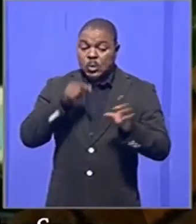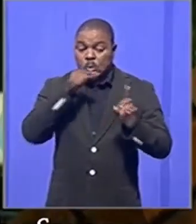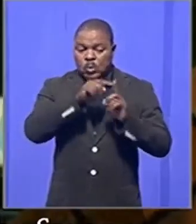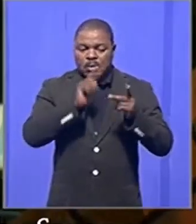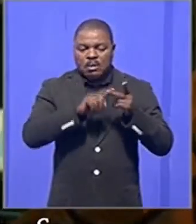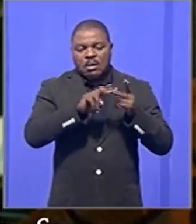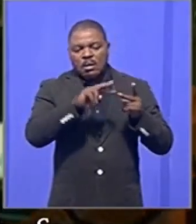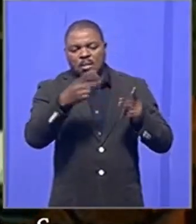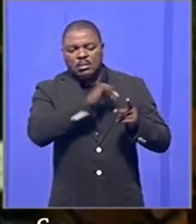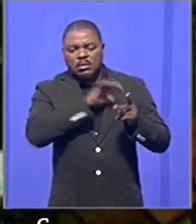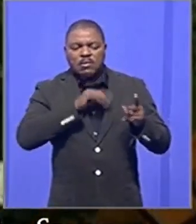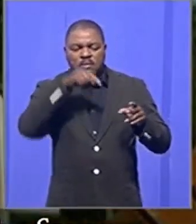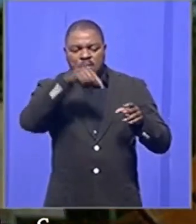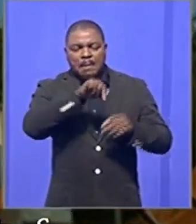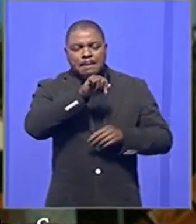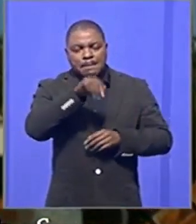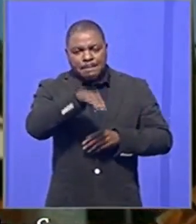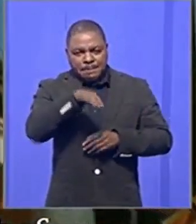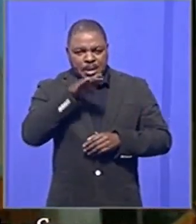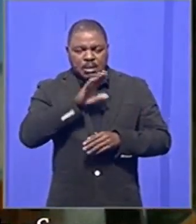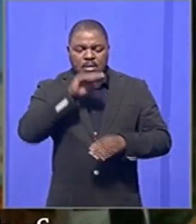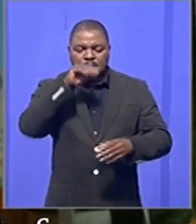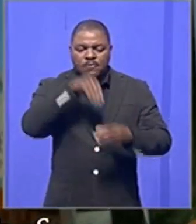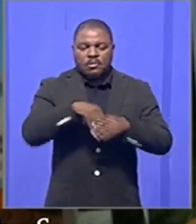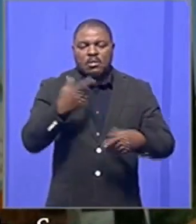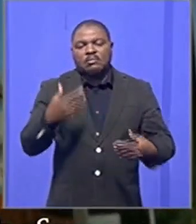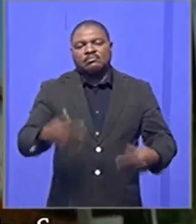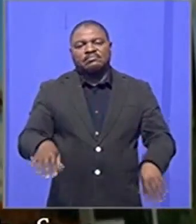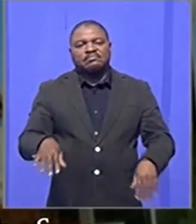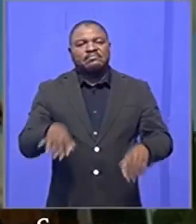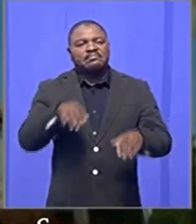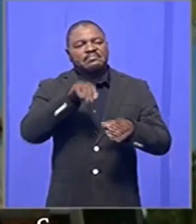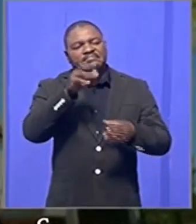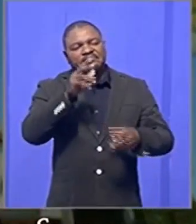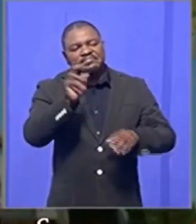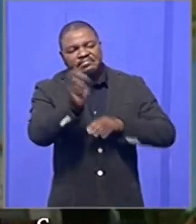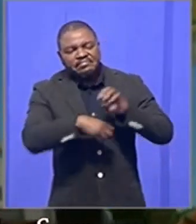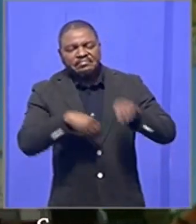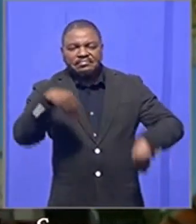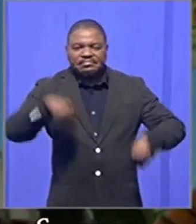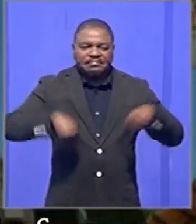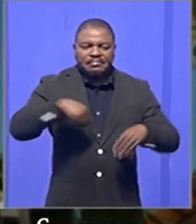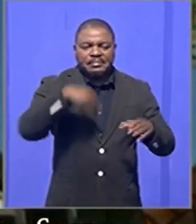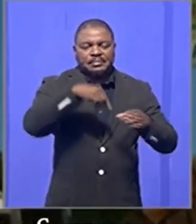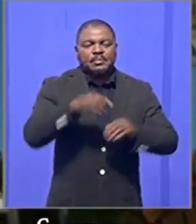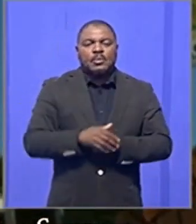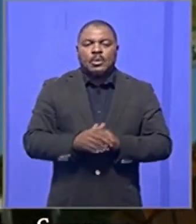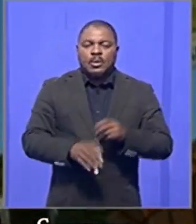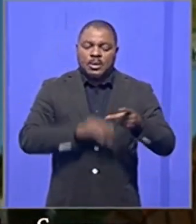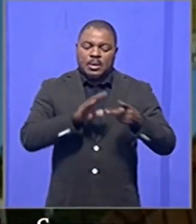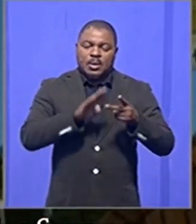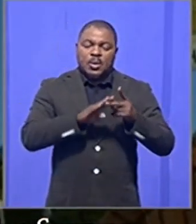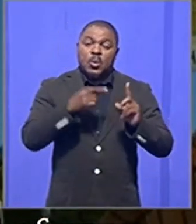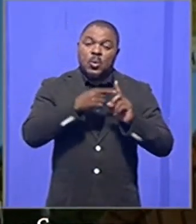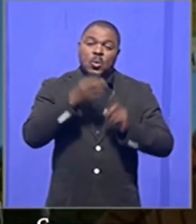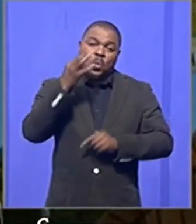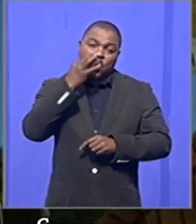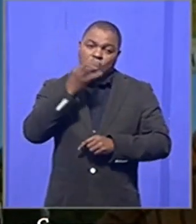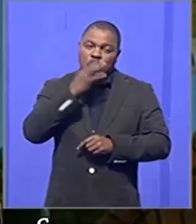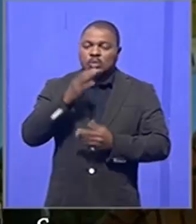mmalwa ba banka ba amega ditirong tše di seng molaong tša go hula VBS. Matotsi o bolela le gore bahlankedi